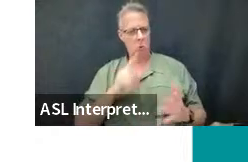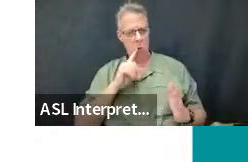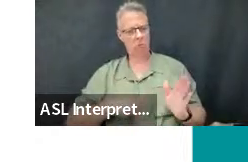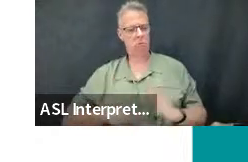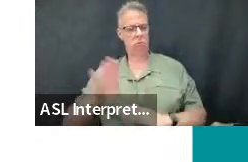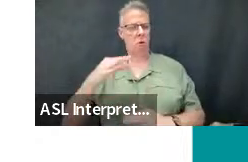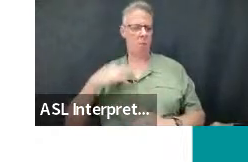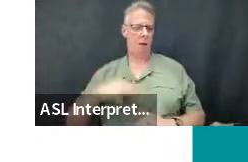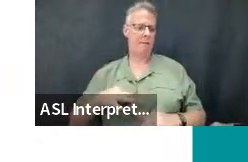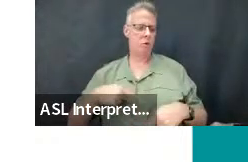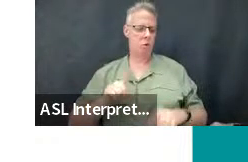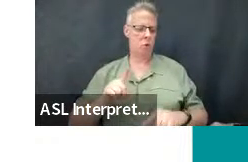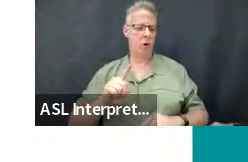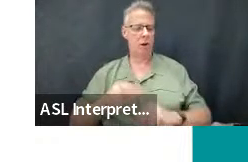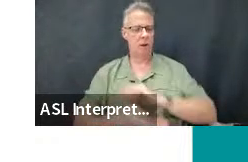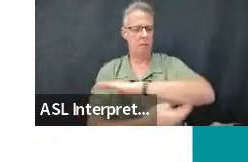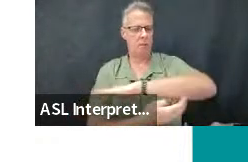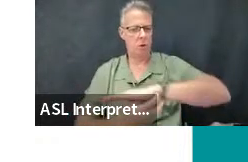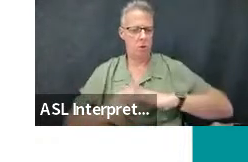construction.